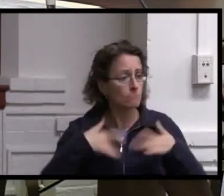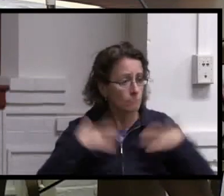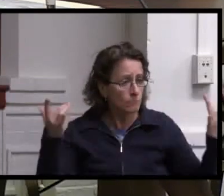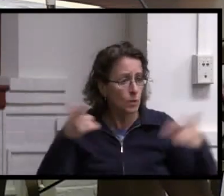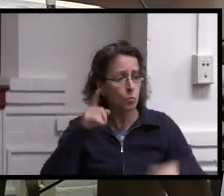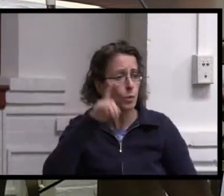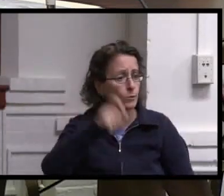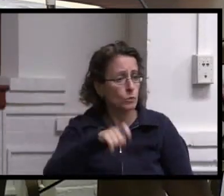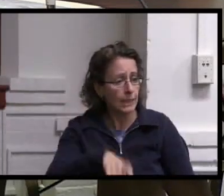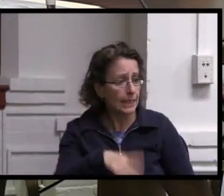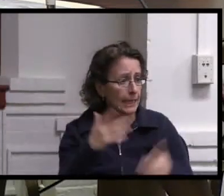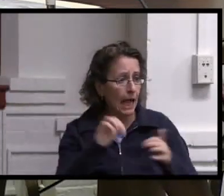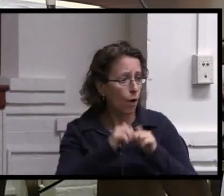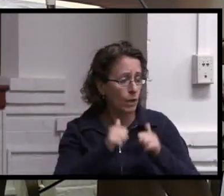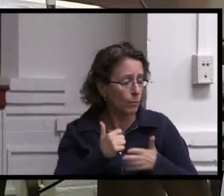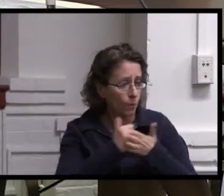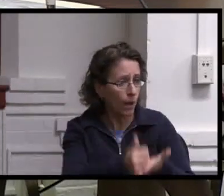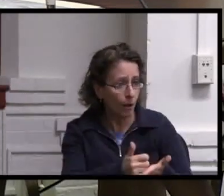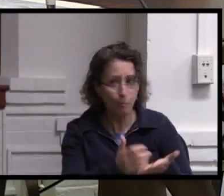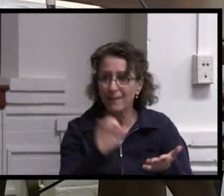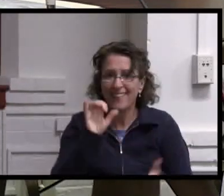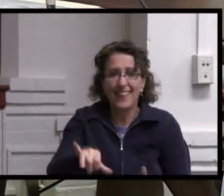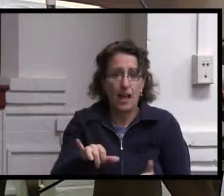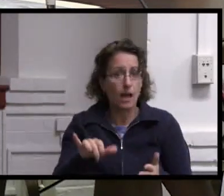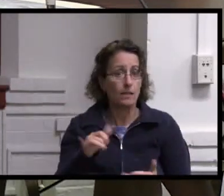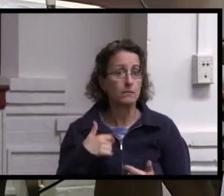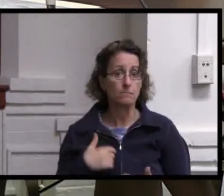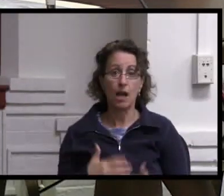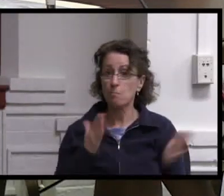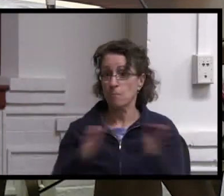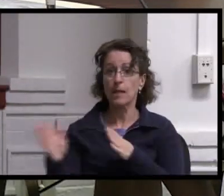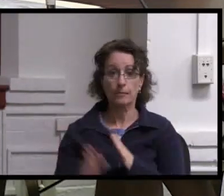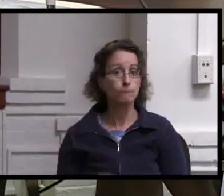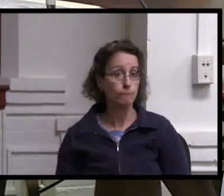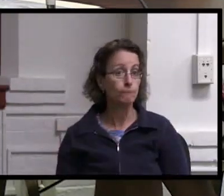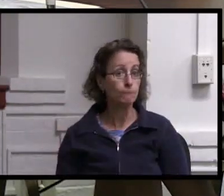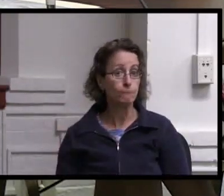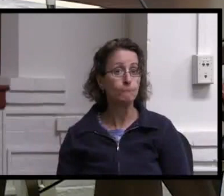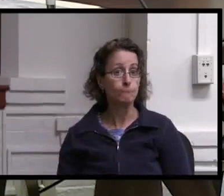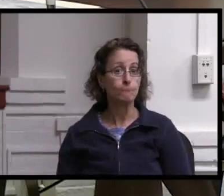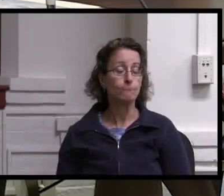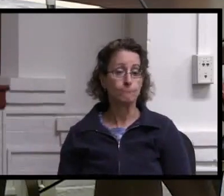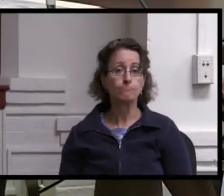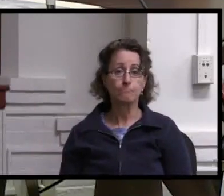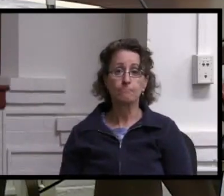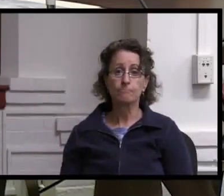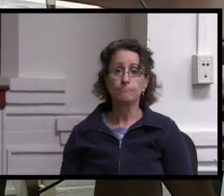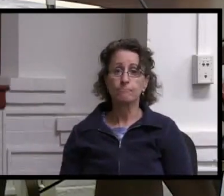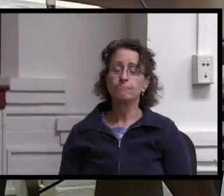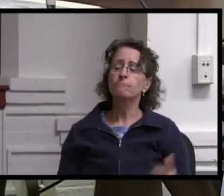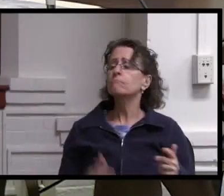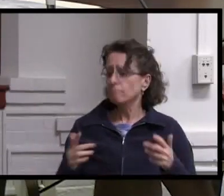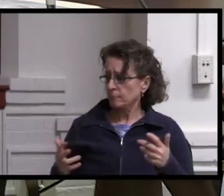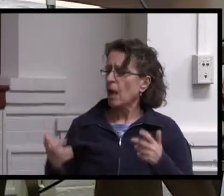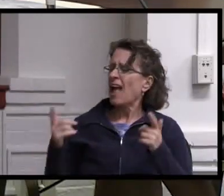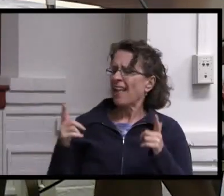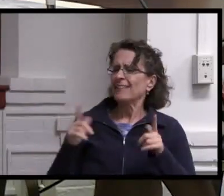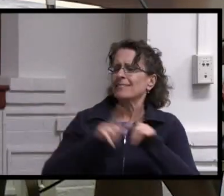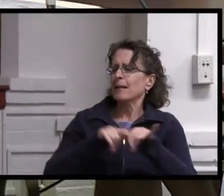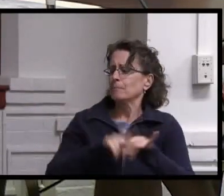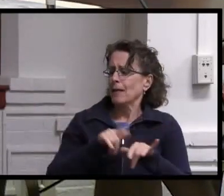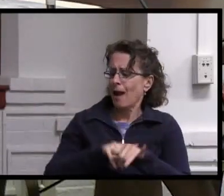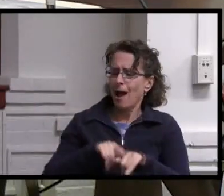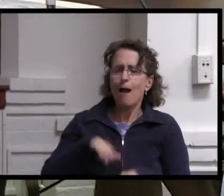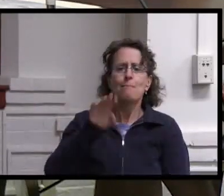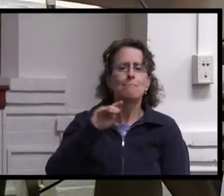you?" And see if that will help in conjunction with what Michelle and Josh are also proposing. So